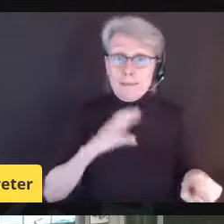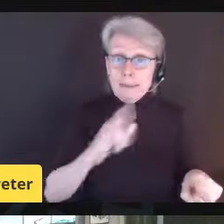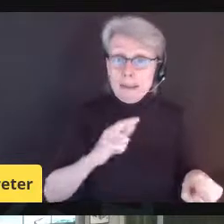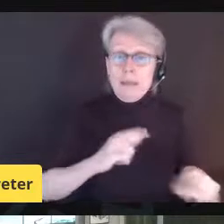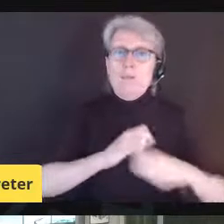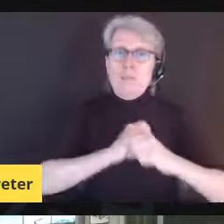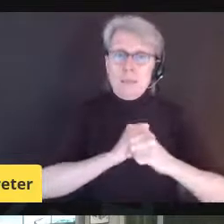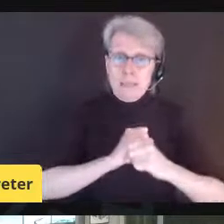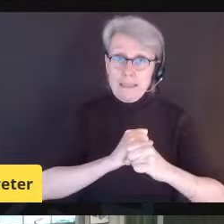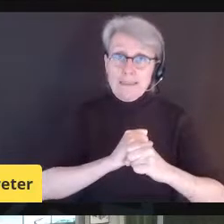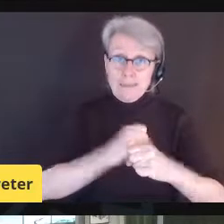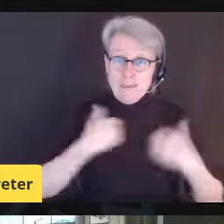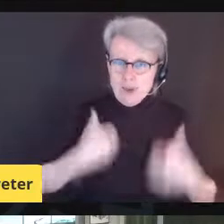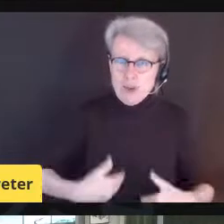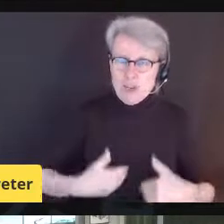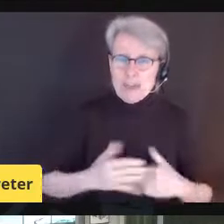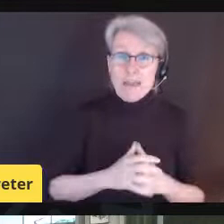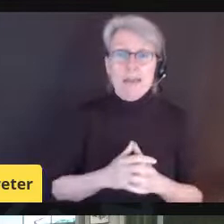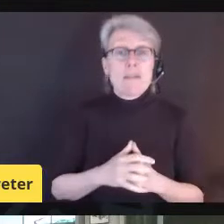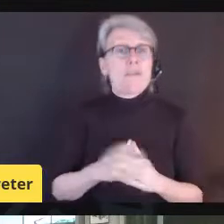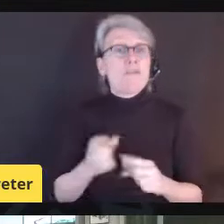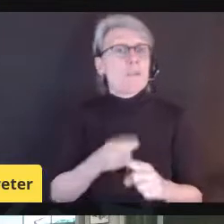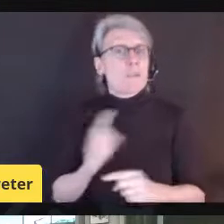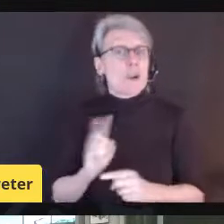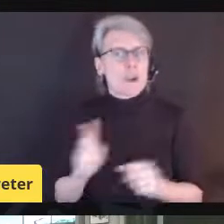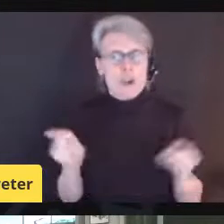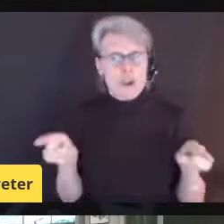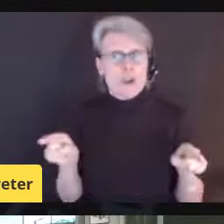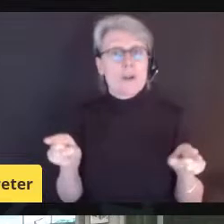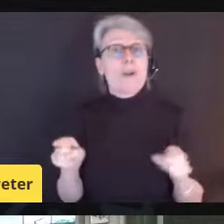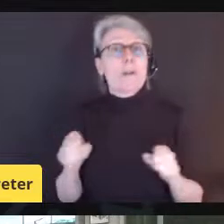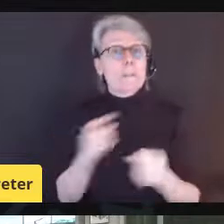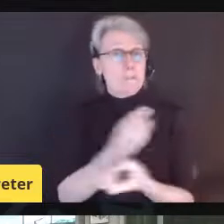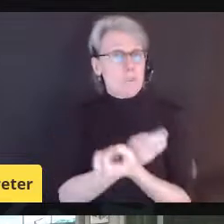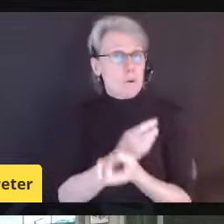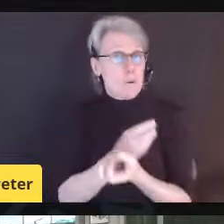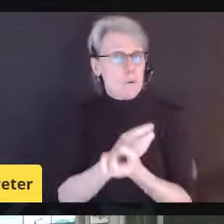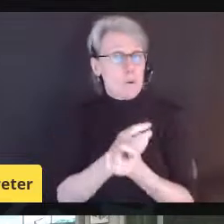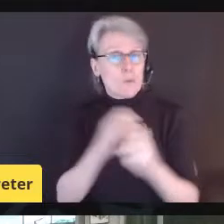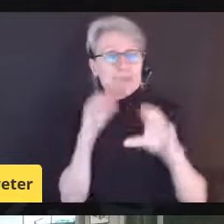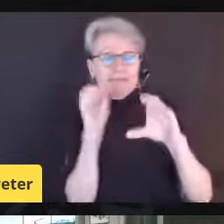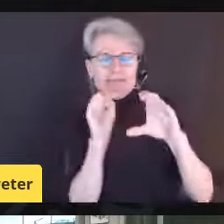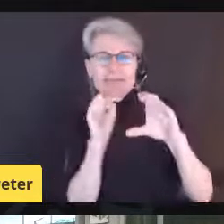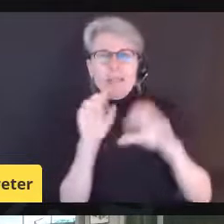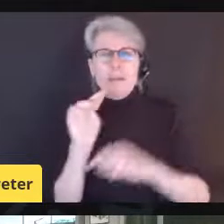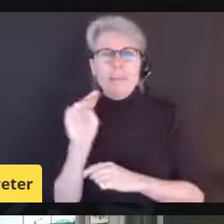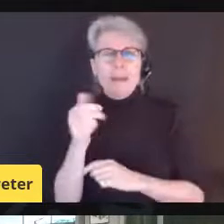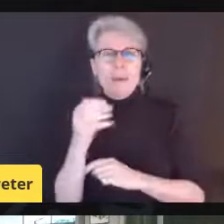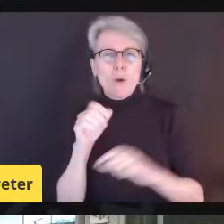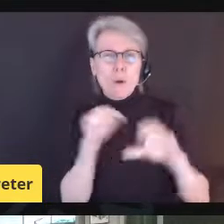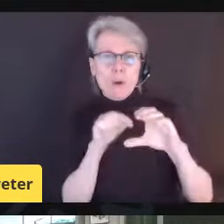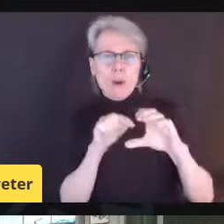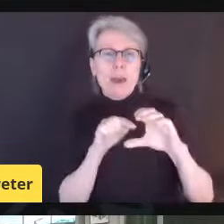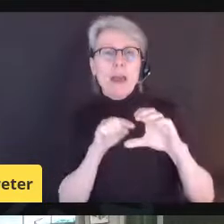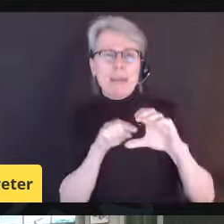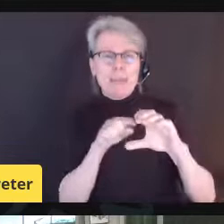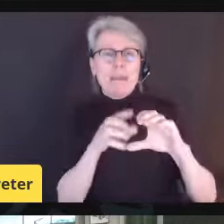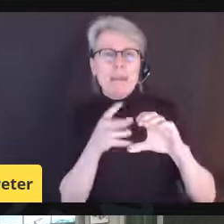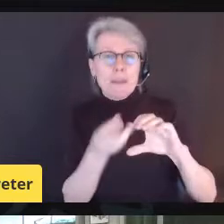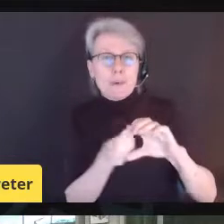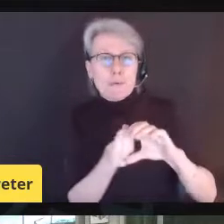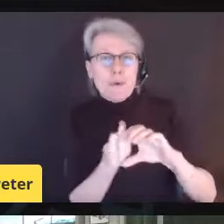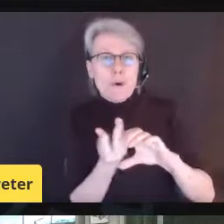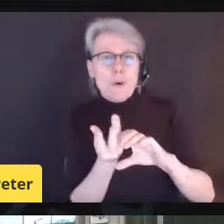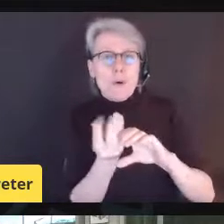protect you come from the bone marrow and grow out of the bone marrow and then expand into the blood system.